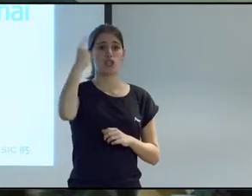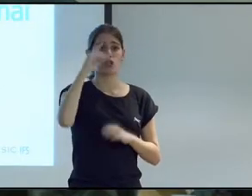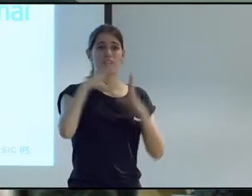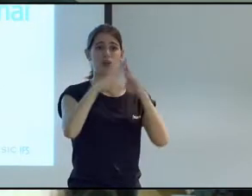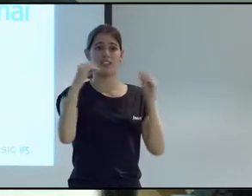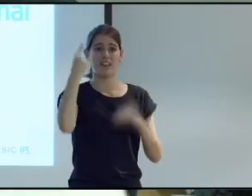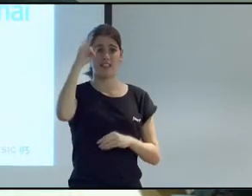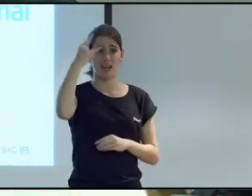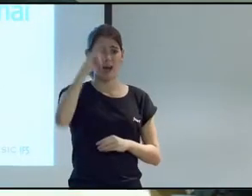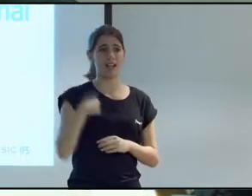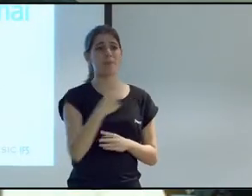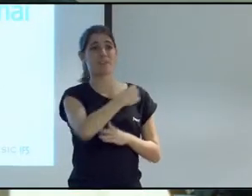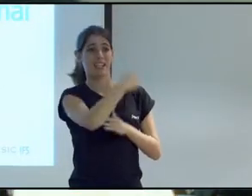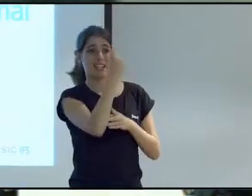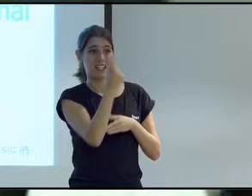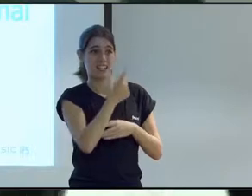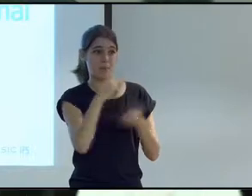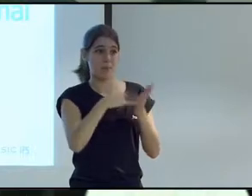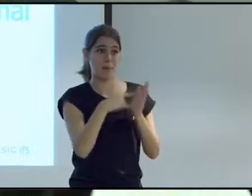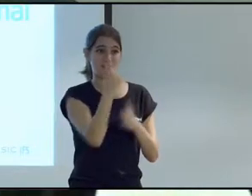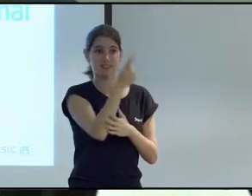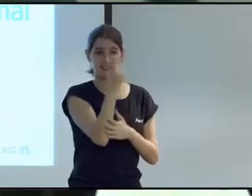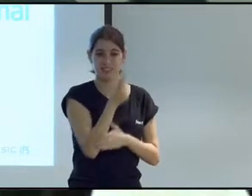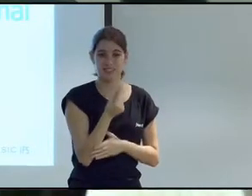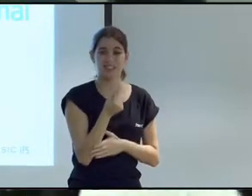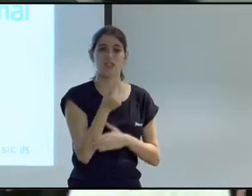Science. He has a master in